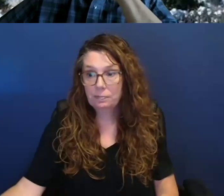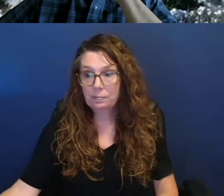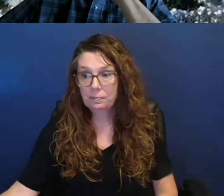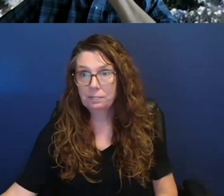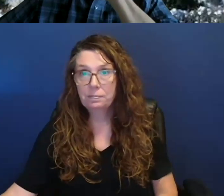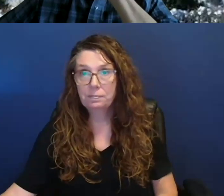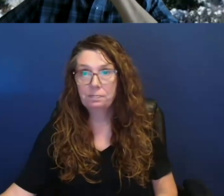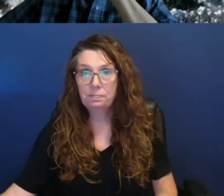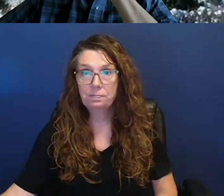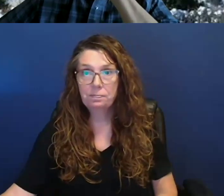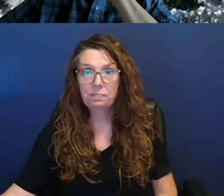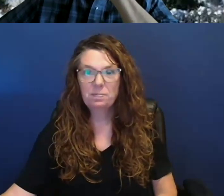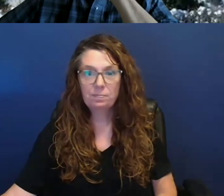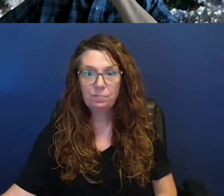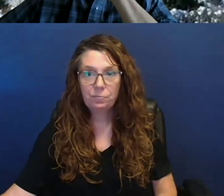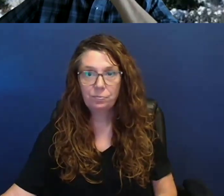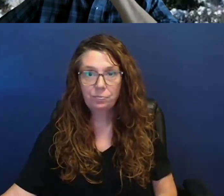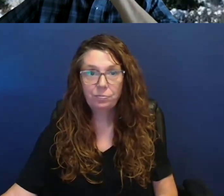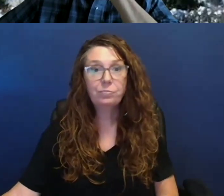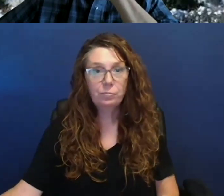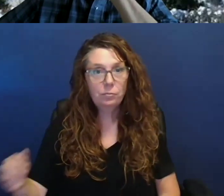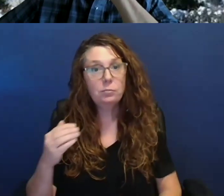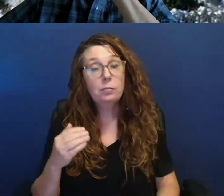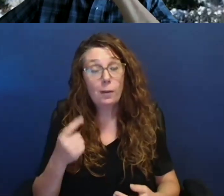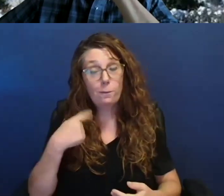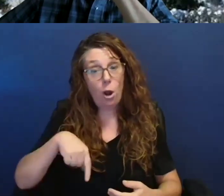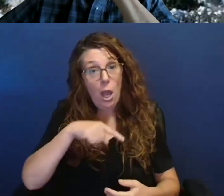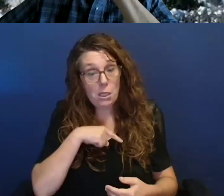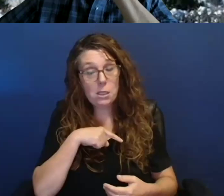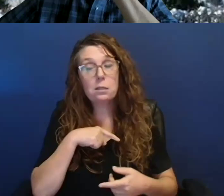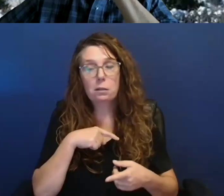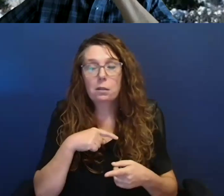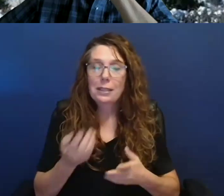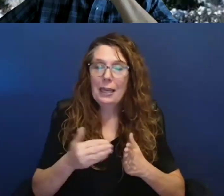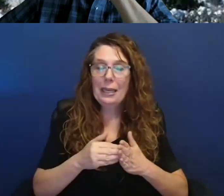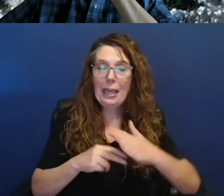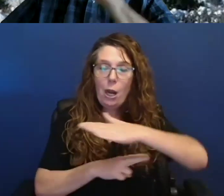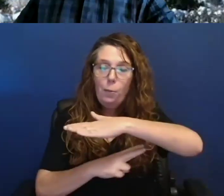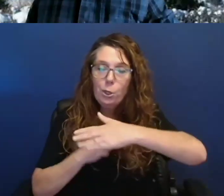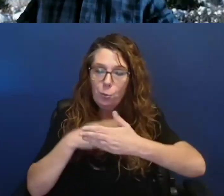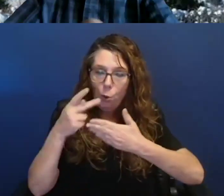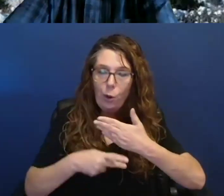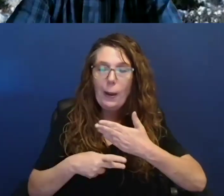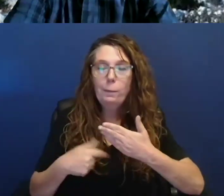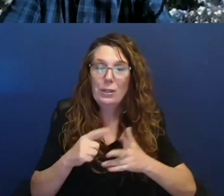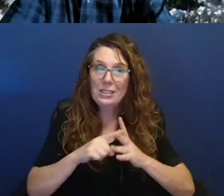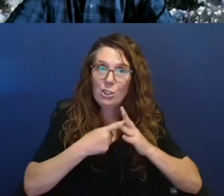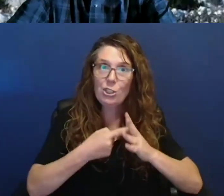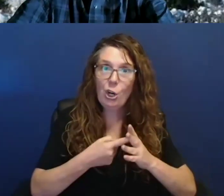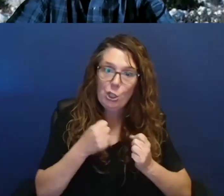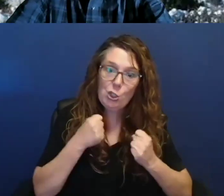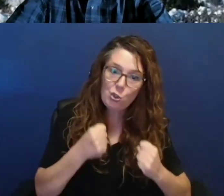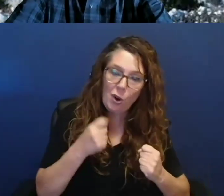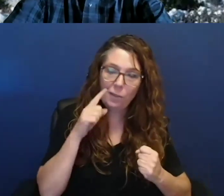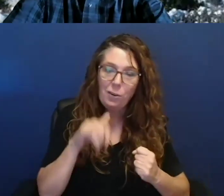everyone here? I know what worked for us is, again, our bridge program. So we started off strong